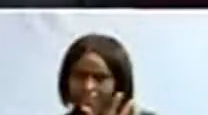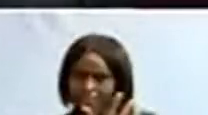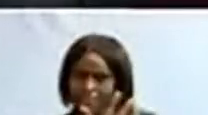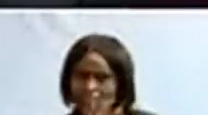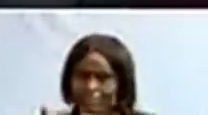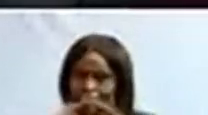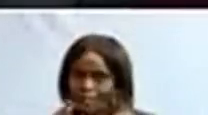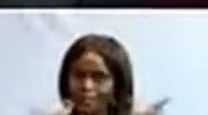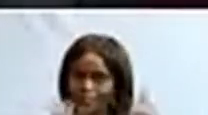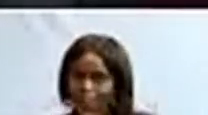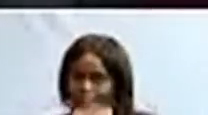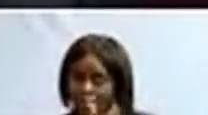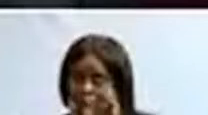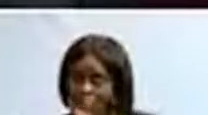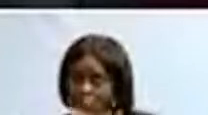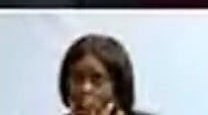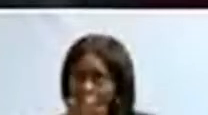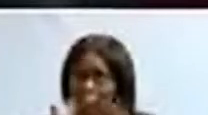happening?